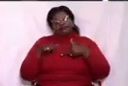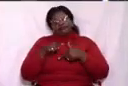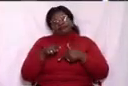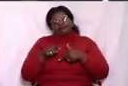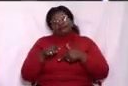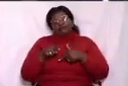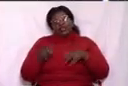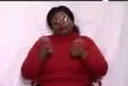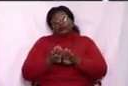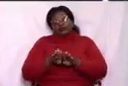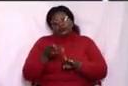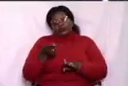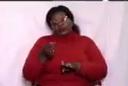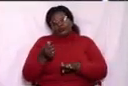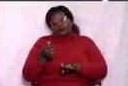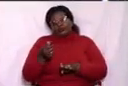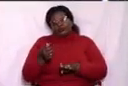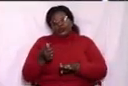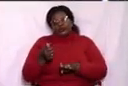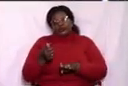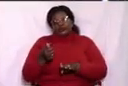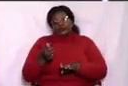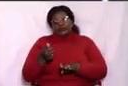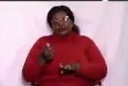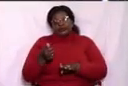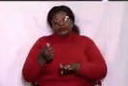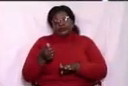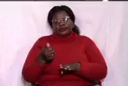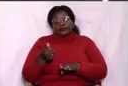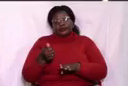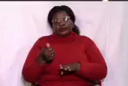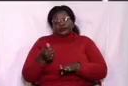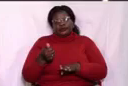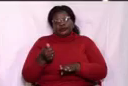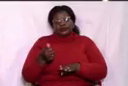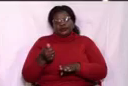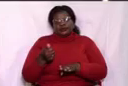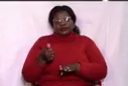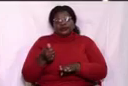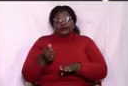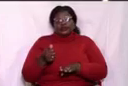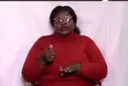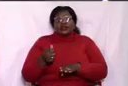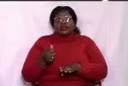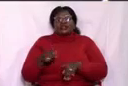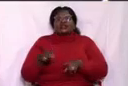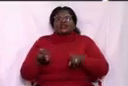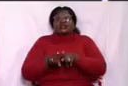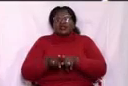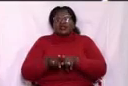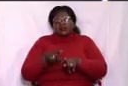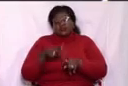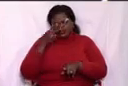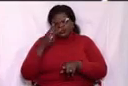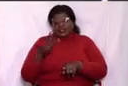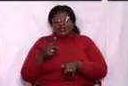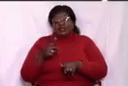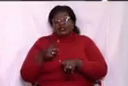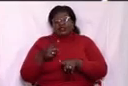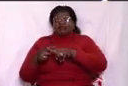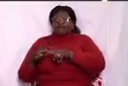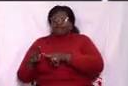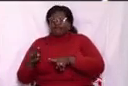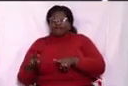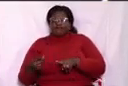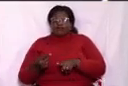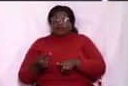money to survive. Yeah. And also, just being frustrated seeing these beautiful patterns from African material just